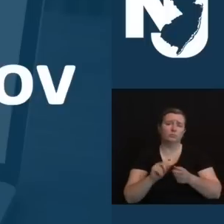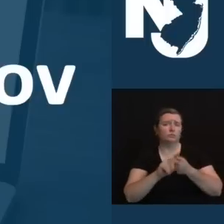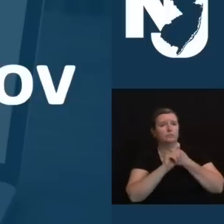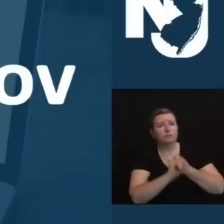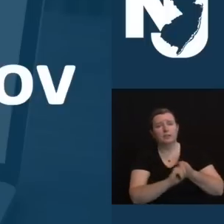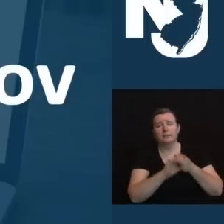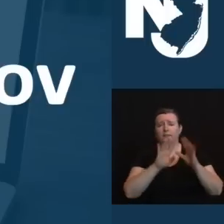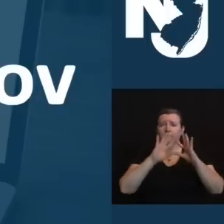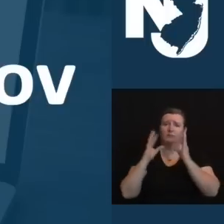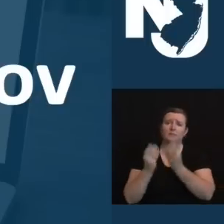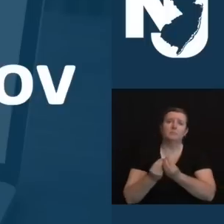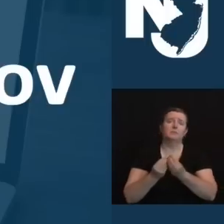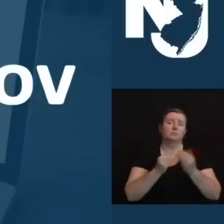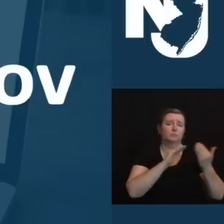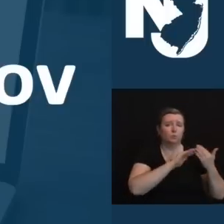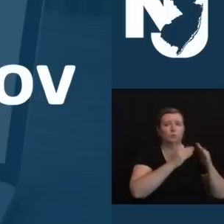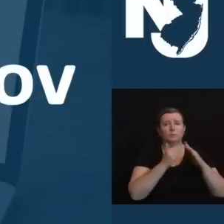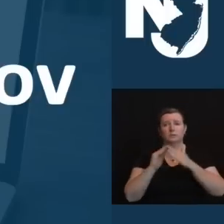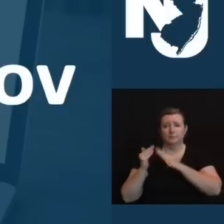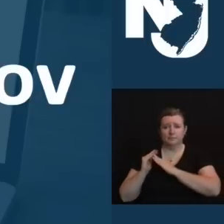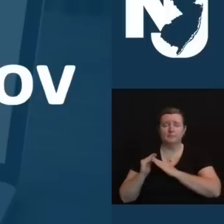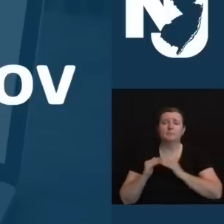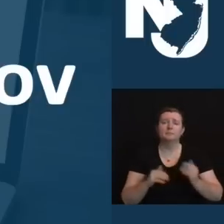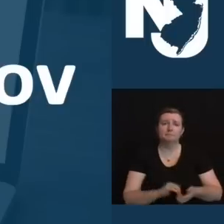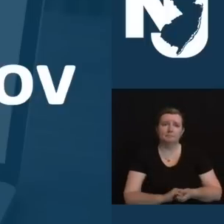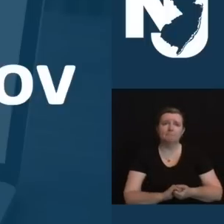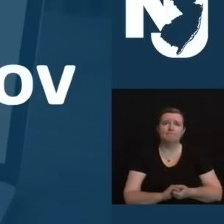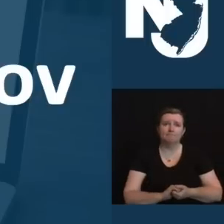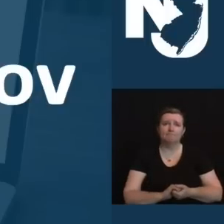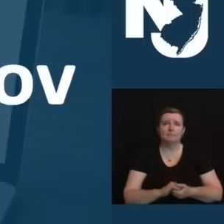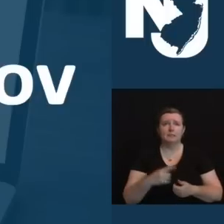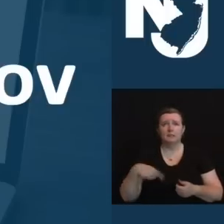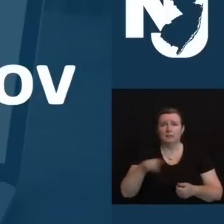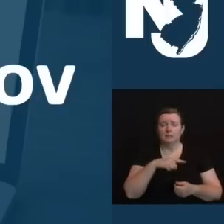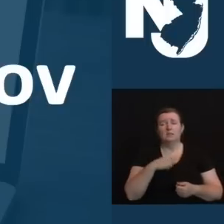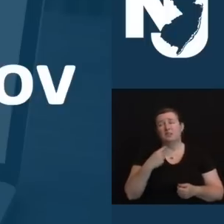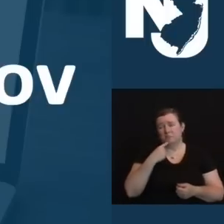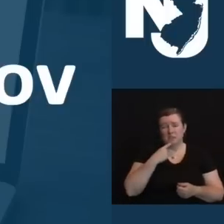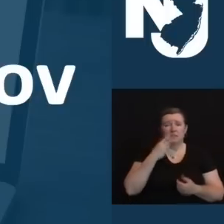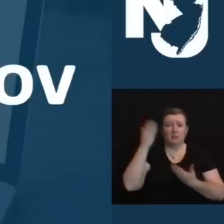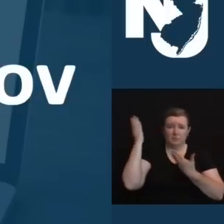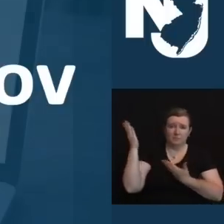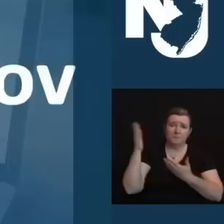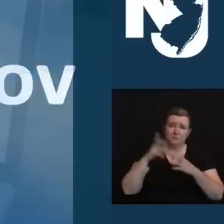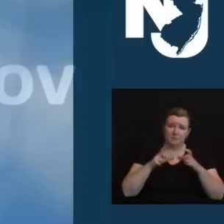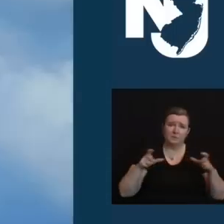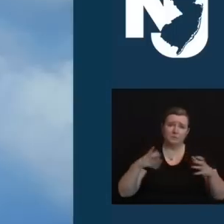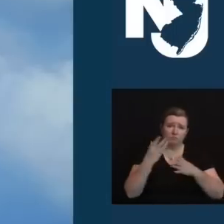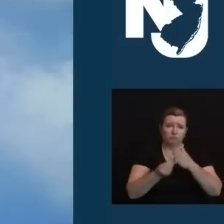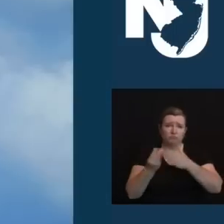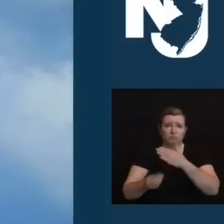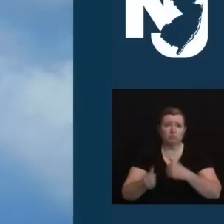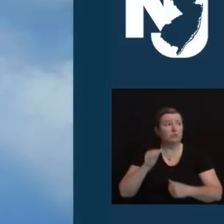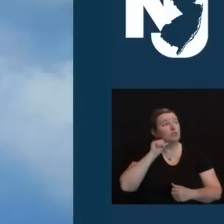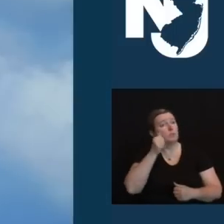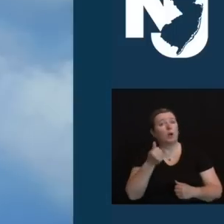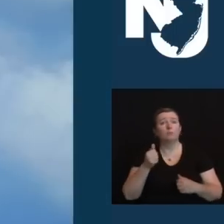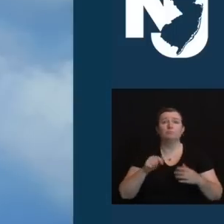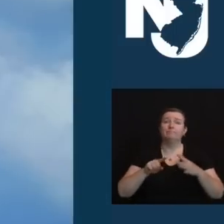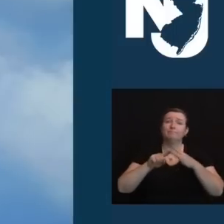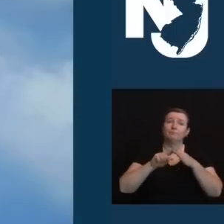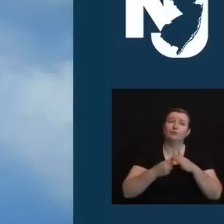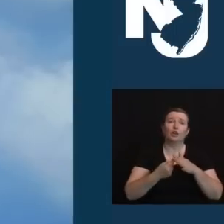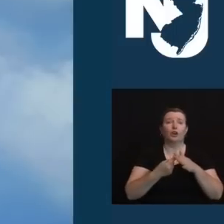they leave behind and have left a little bit emptier. Tomorrow, as we begin our commemorations